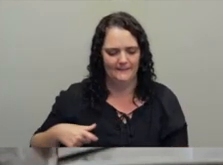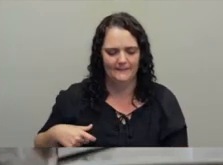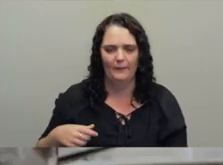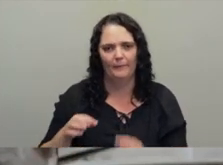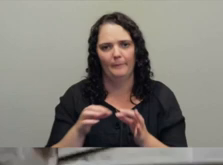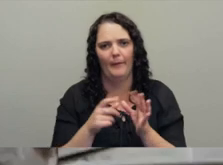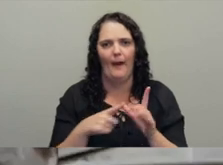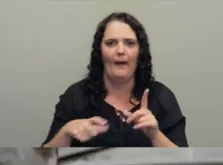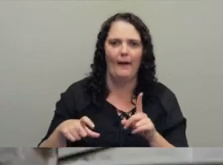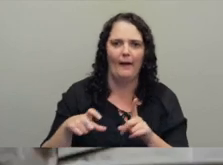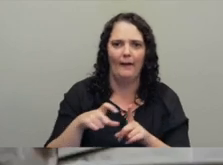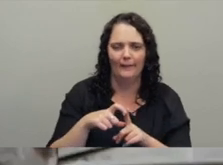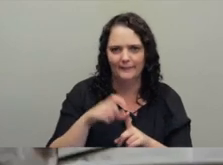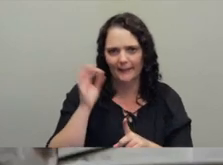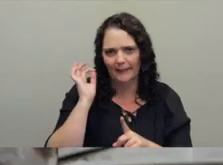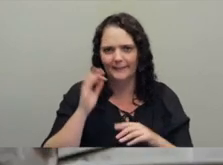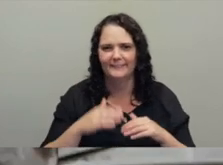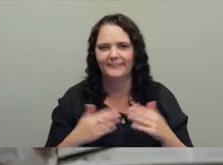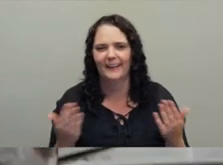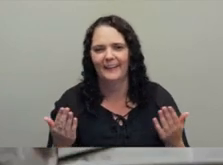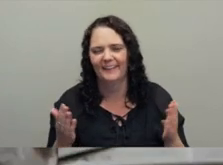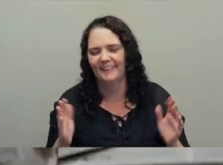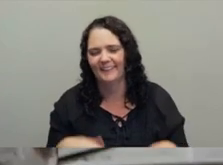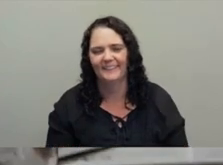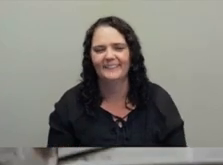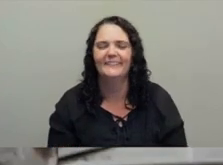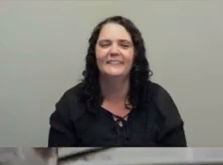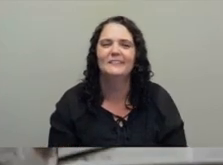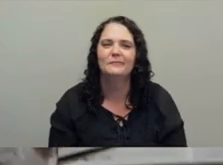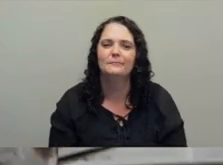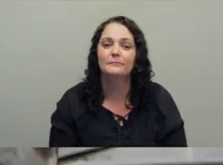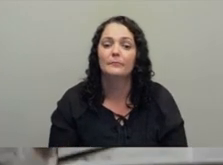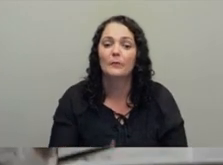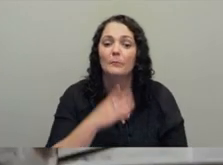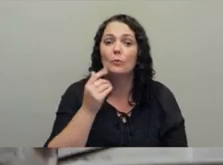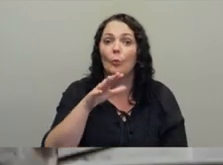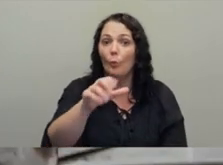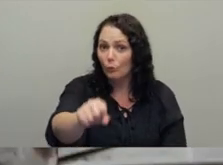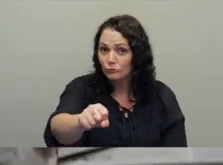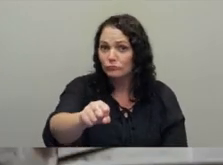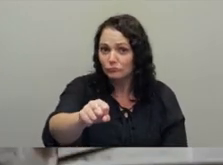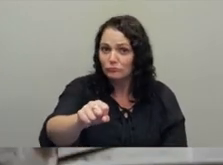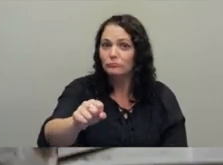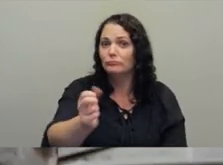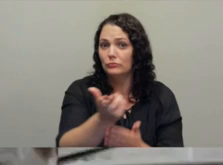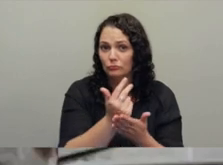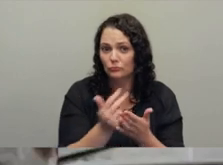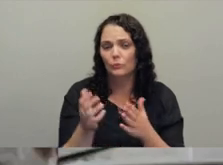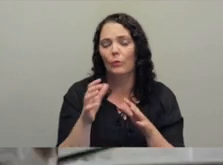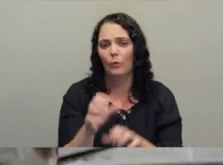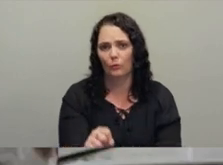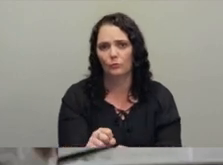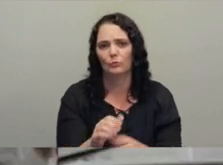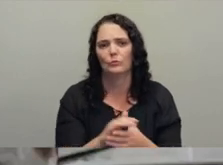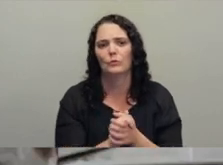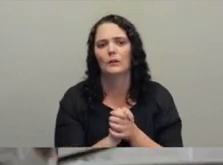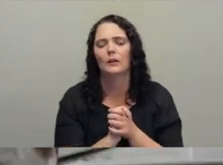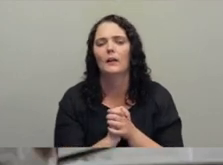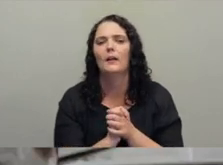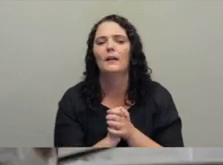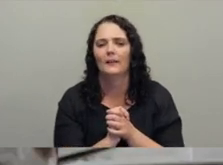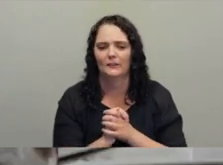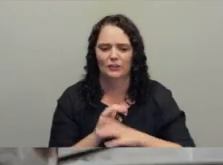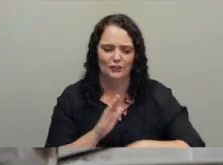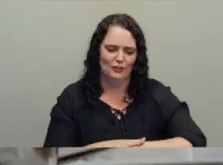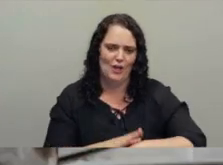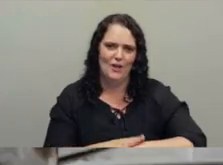our mode for today. Okay, now, all right, let's stop. Let's pause there with your first bad drawing, and we're gonna go over, we only have time to